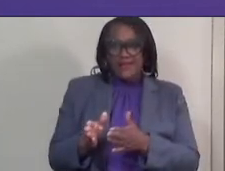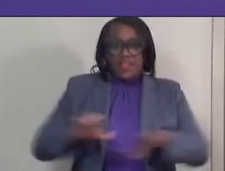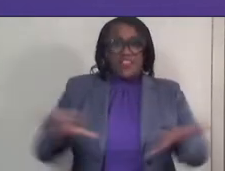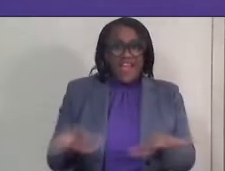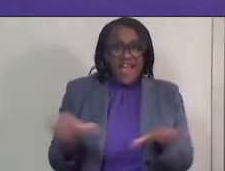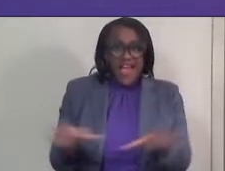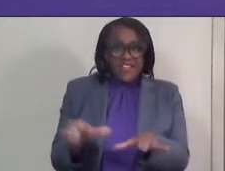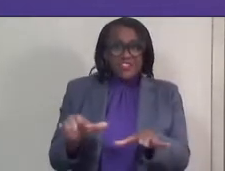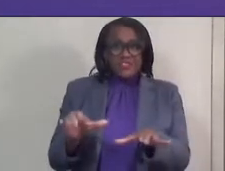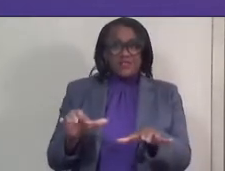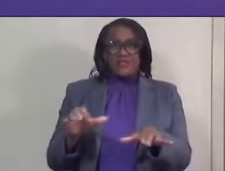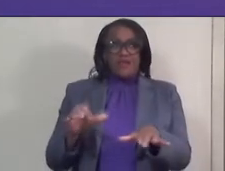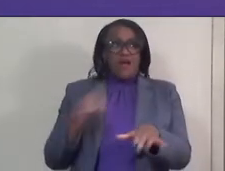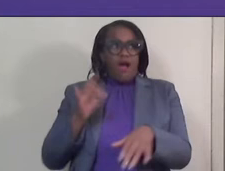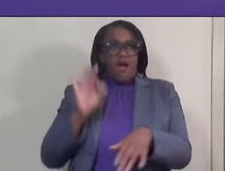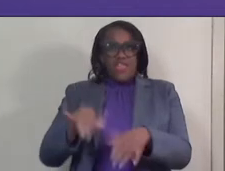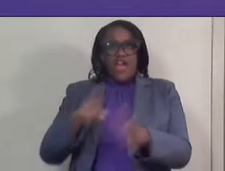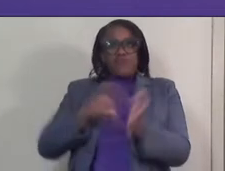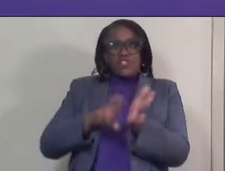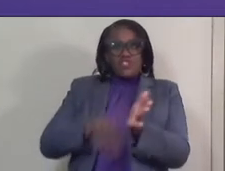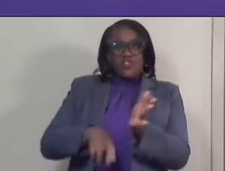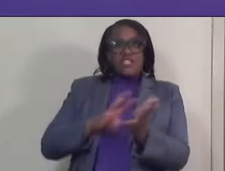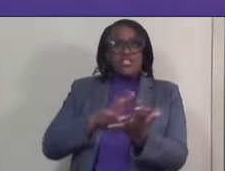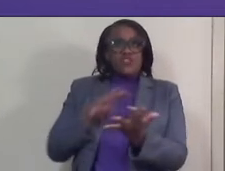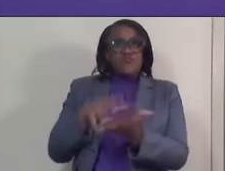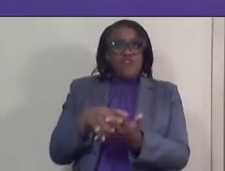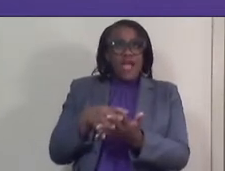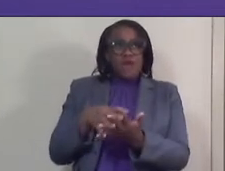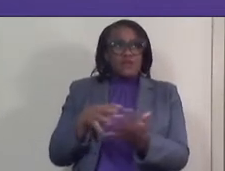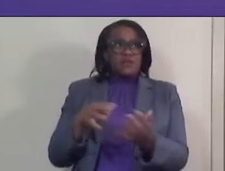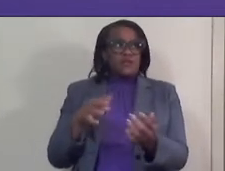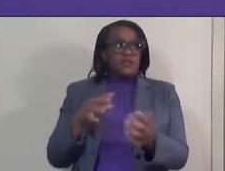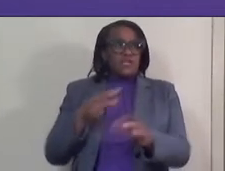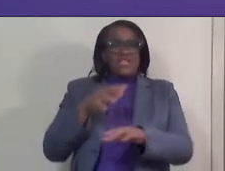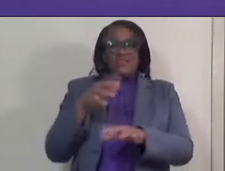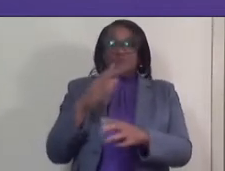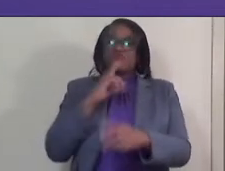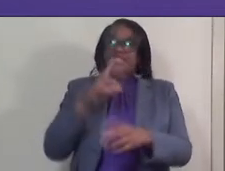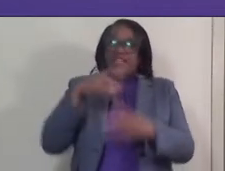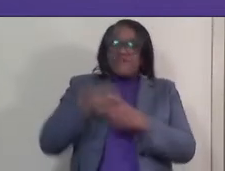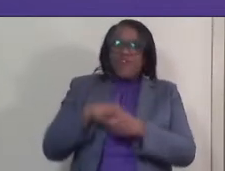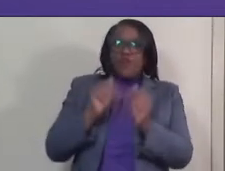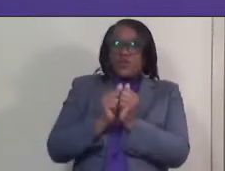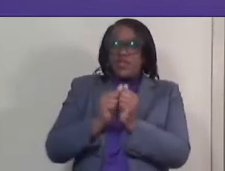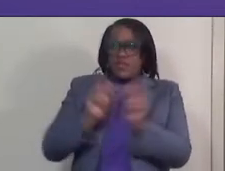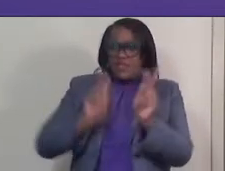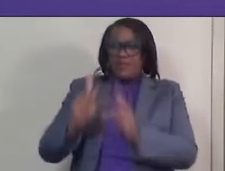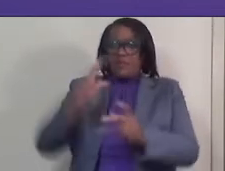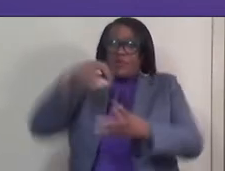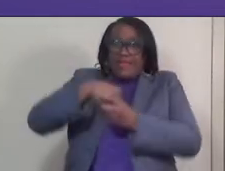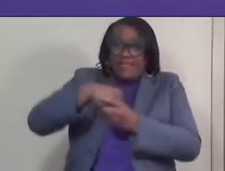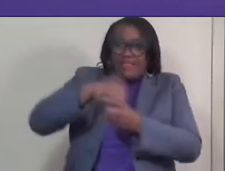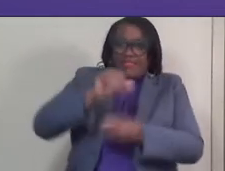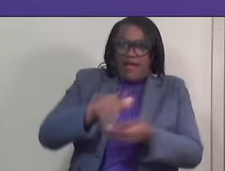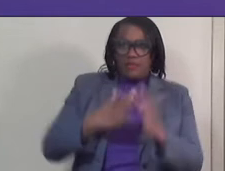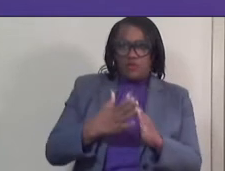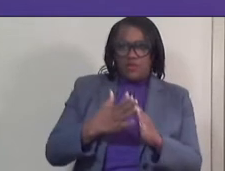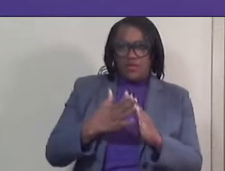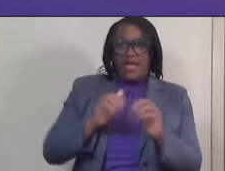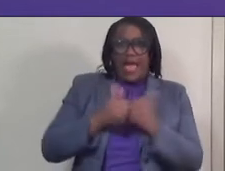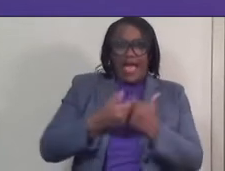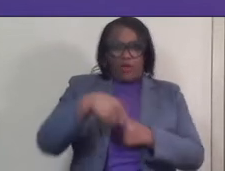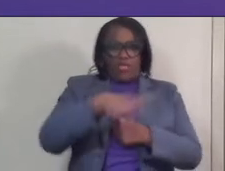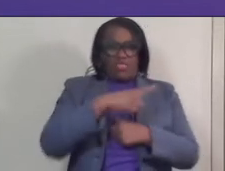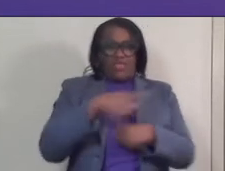of the research is grounded in the people who are participants in that community, however they define the community. And